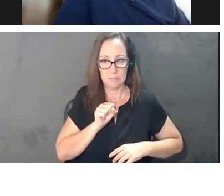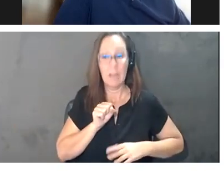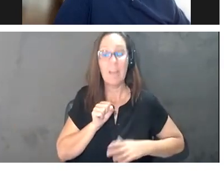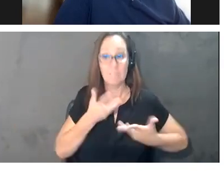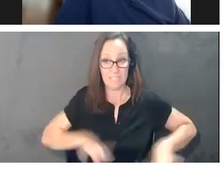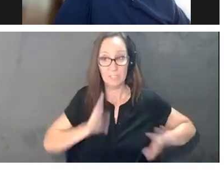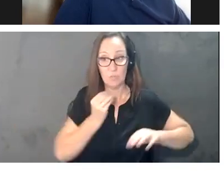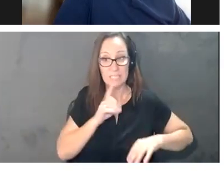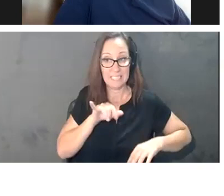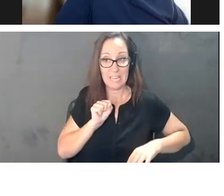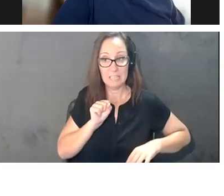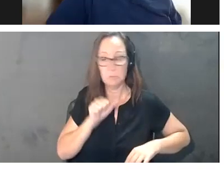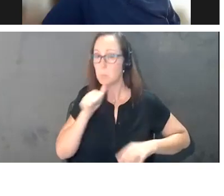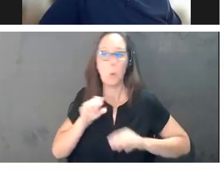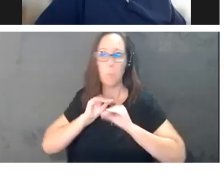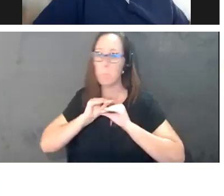days.